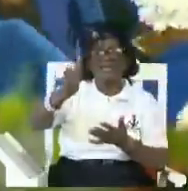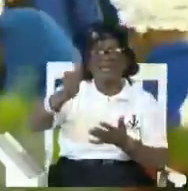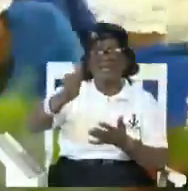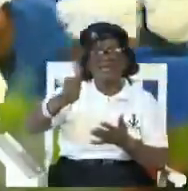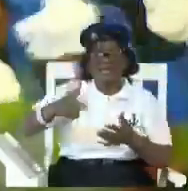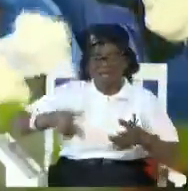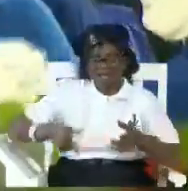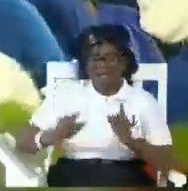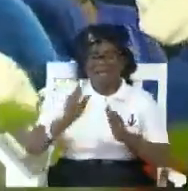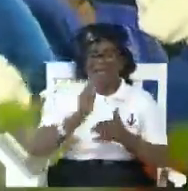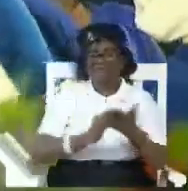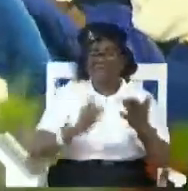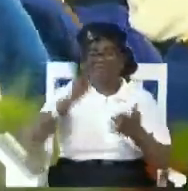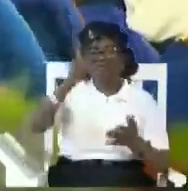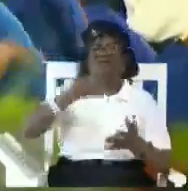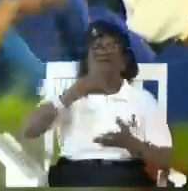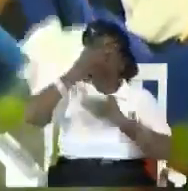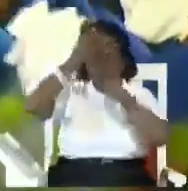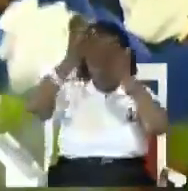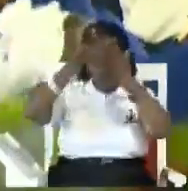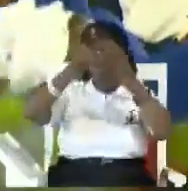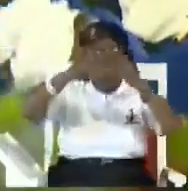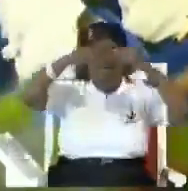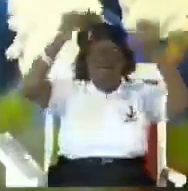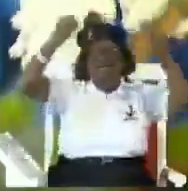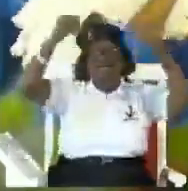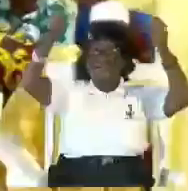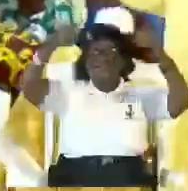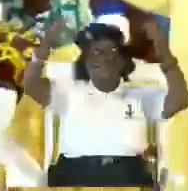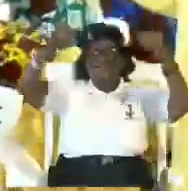Let someone shout hallelujah.